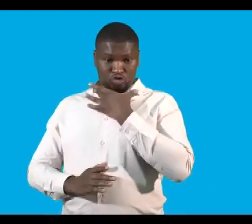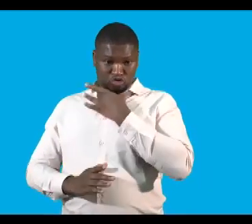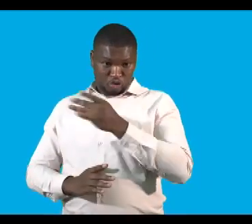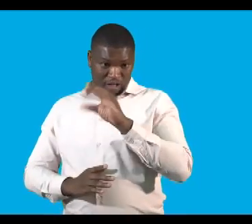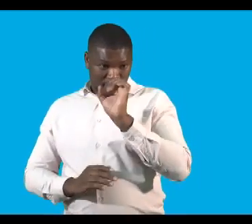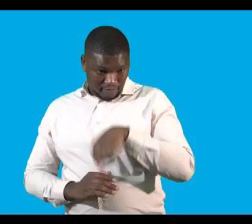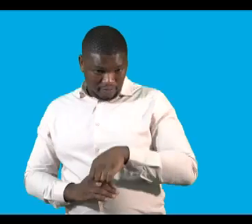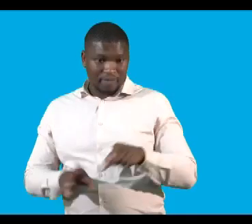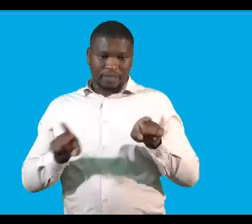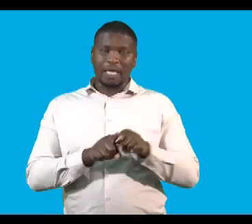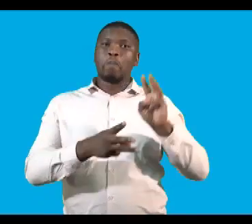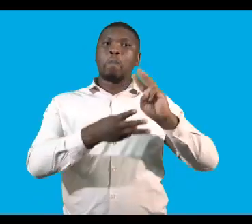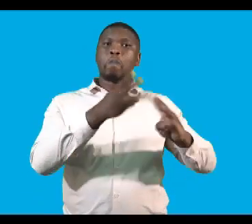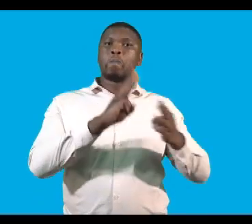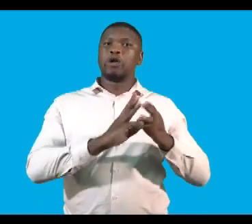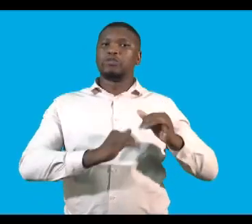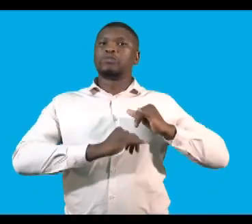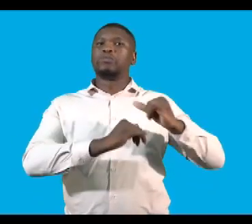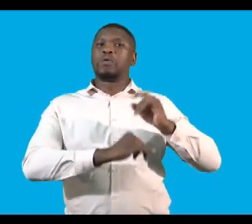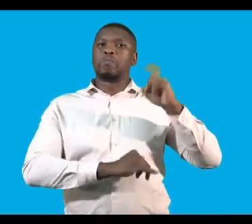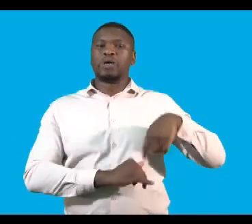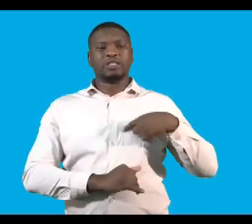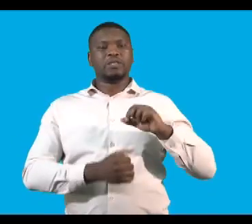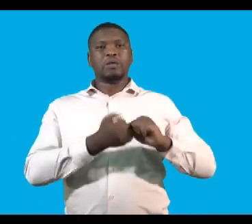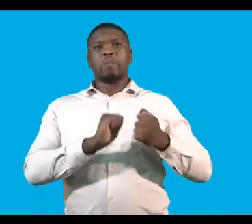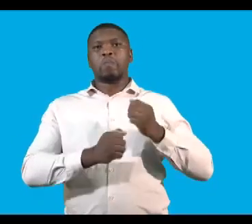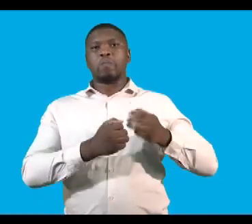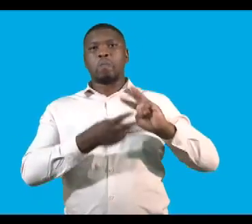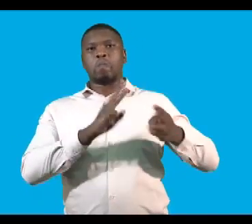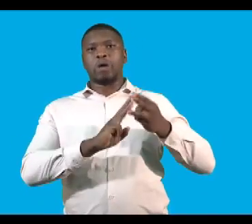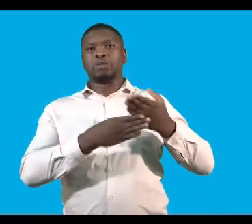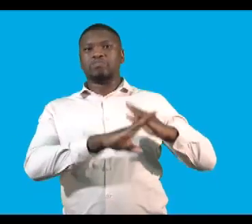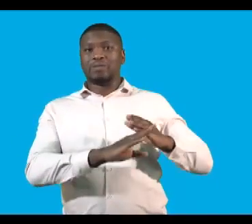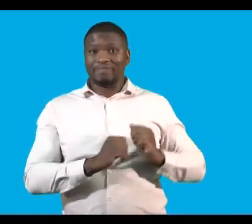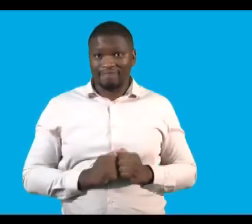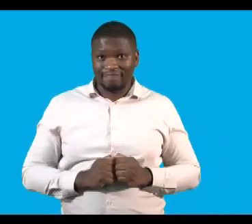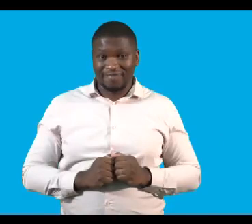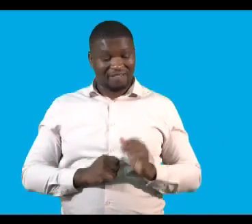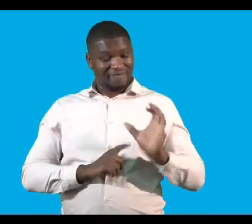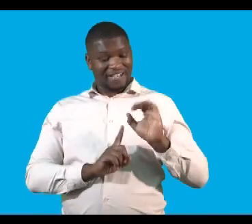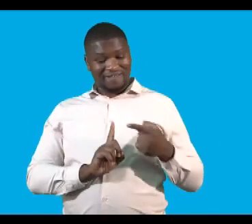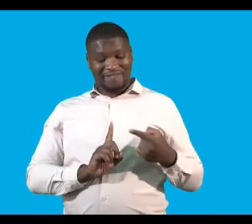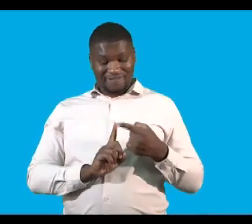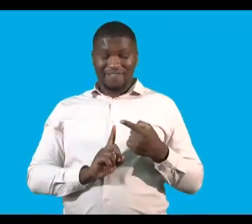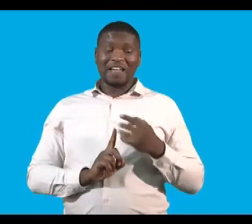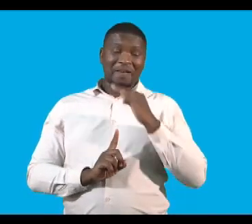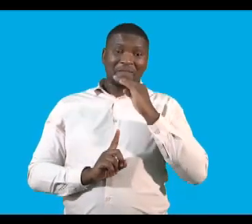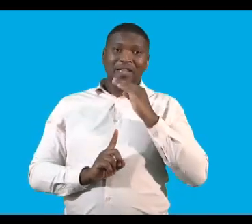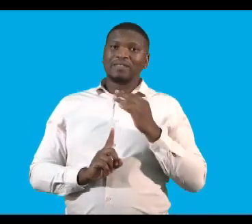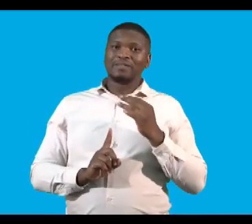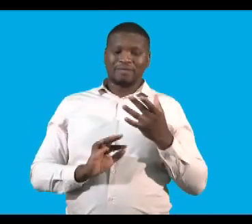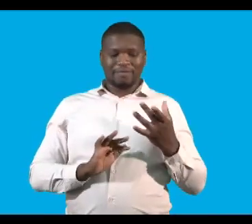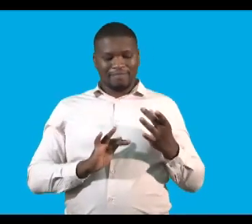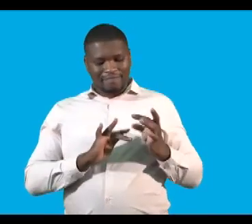should be afforded to him in order to reject math. Calvin's oversimplified arguments, corroborated